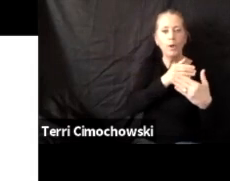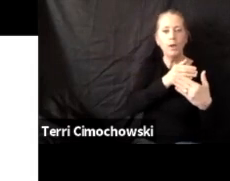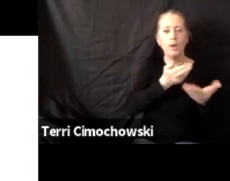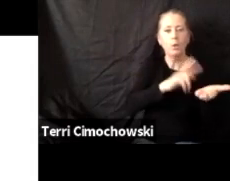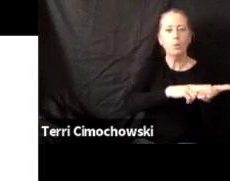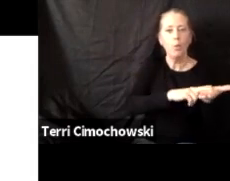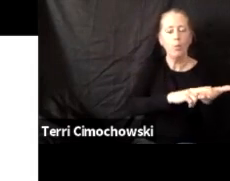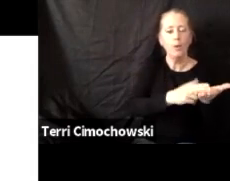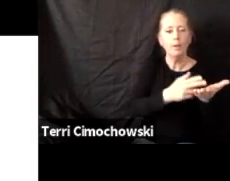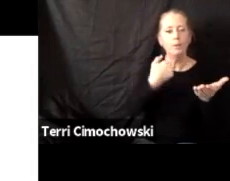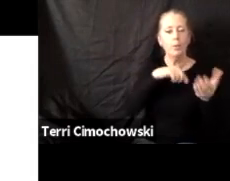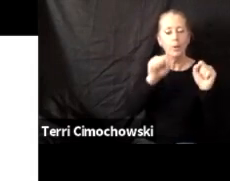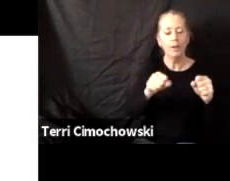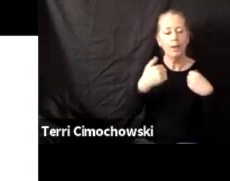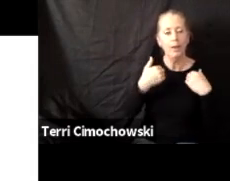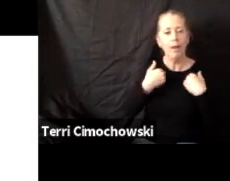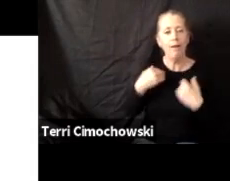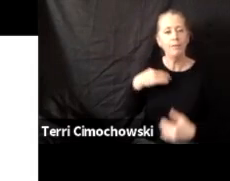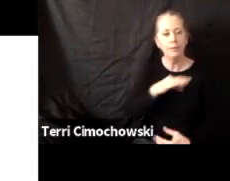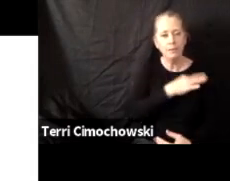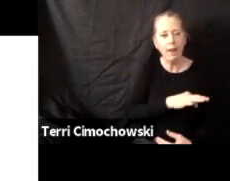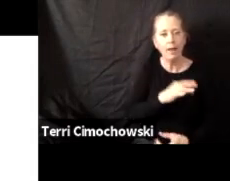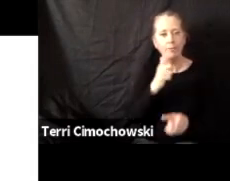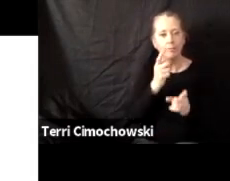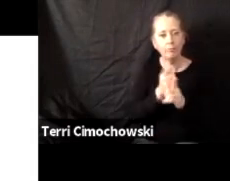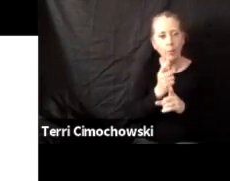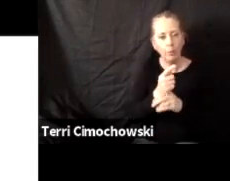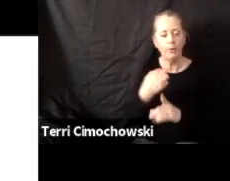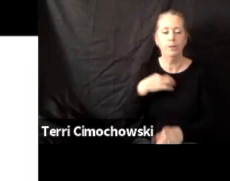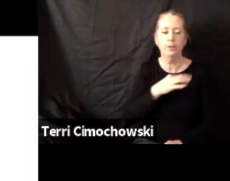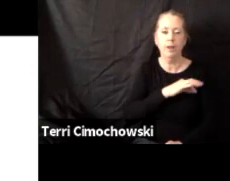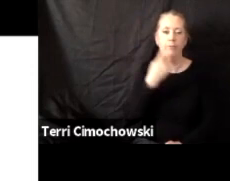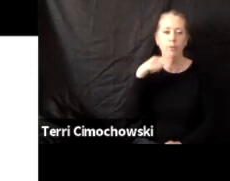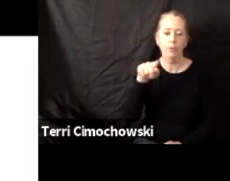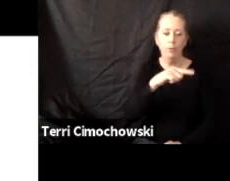can adequately staff it for those interested.